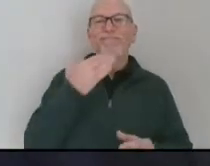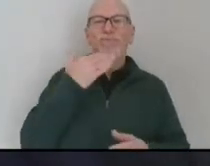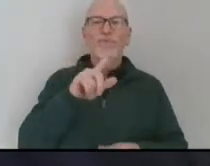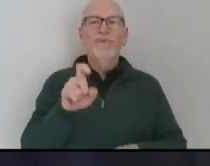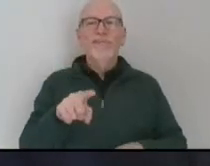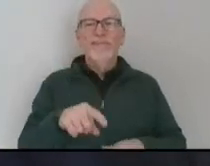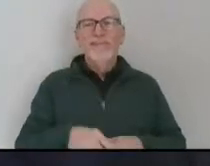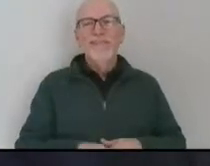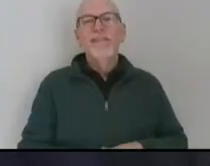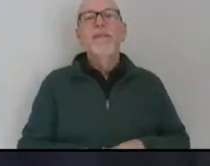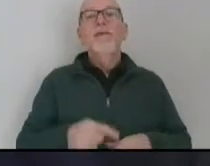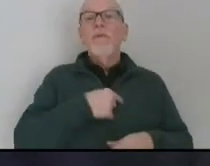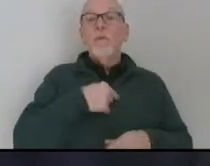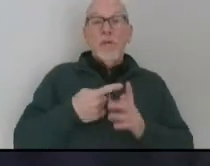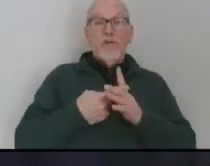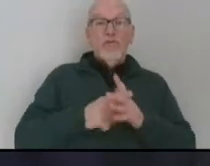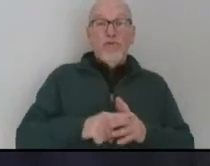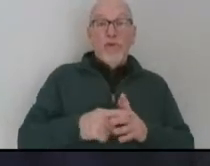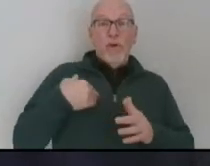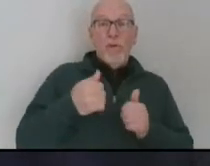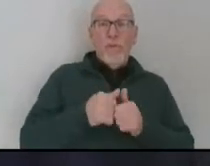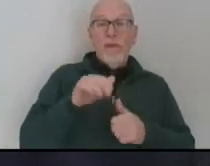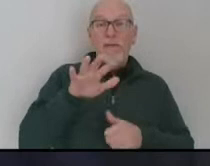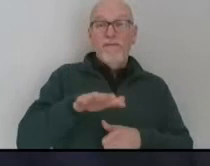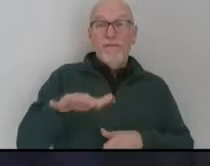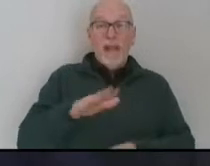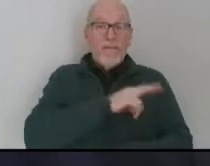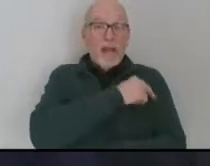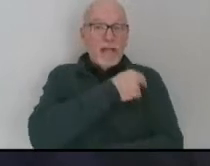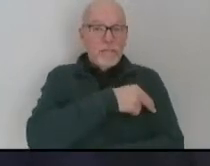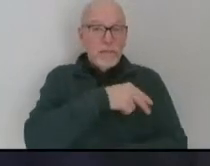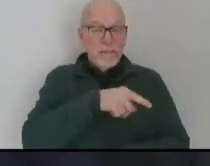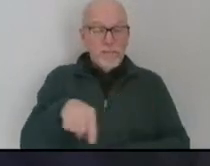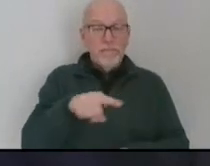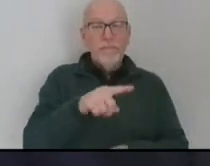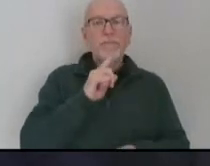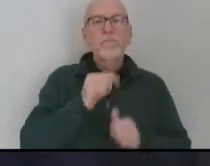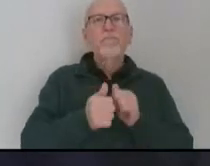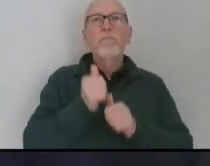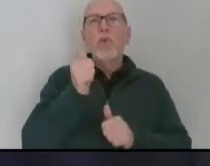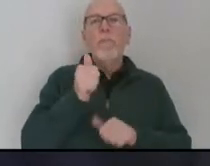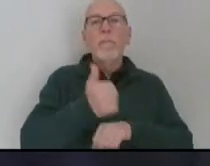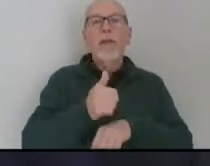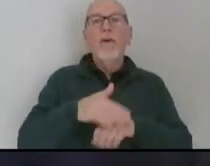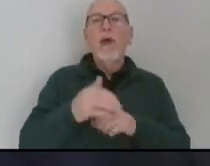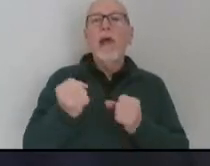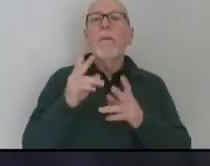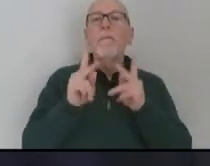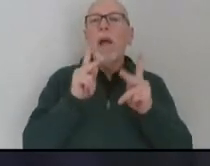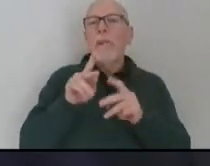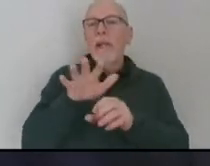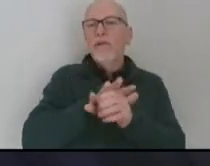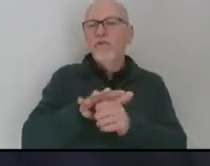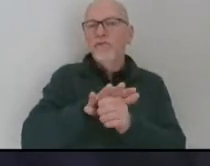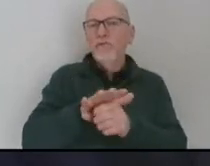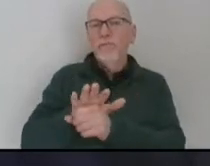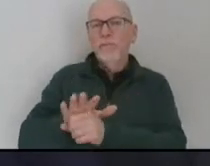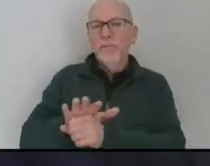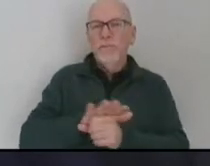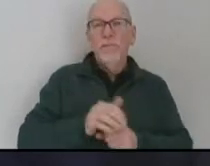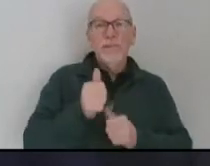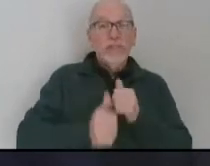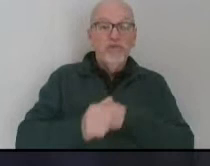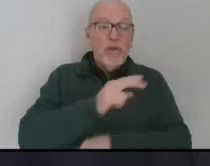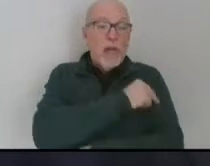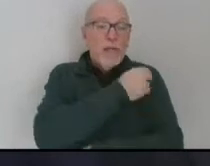we started with our 55 hospitals, a lot of it was based on population, and each hospital